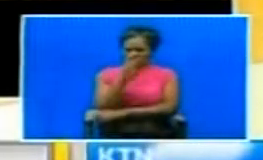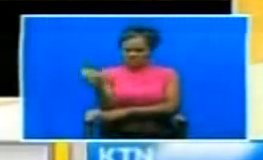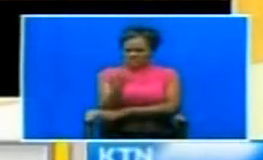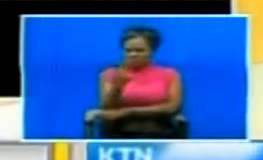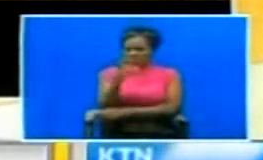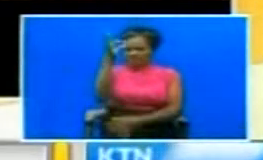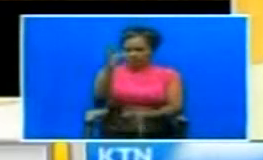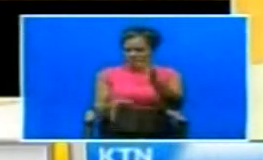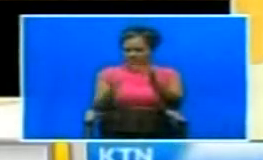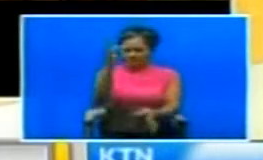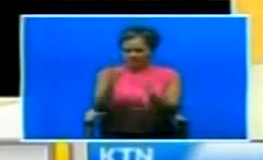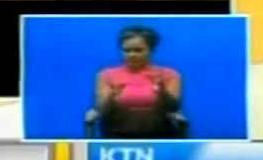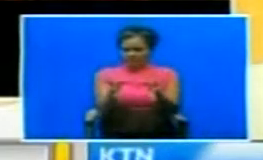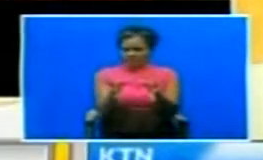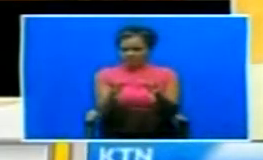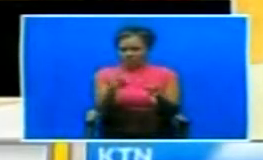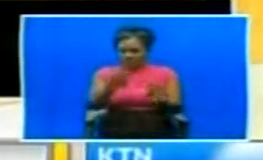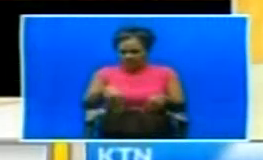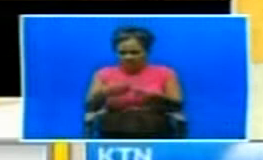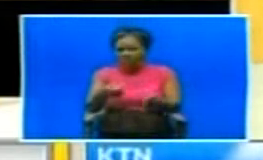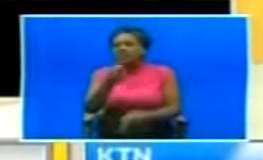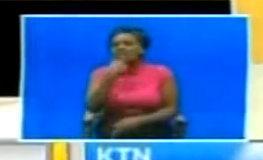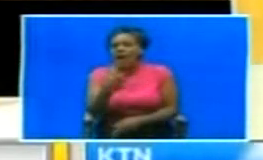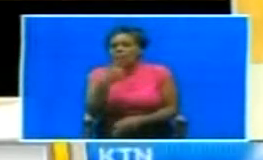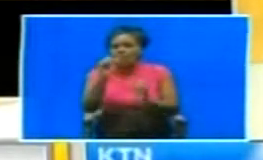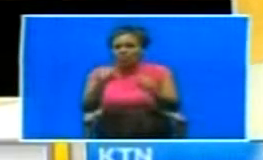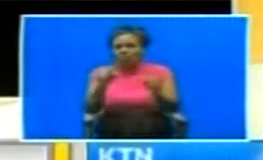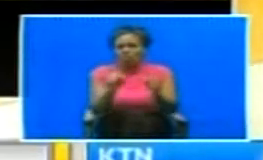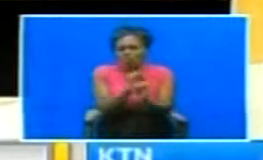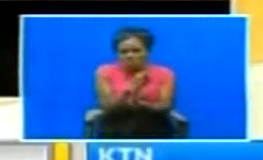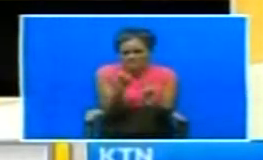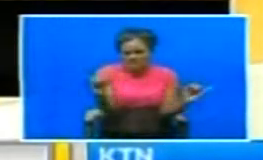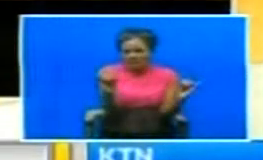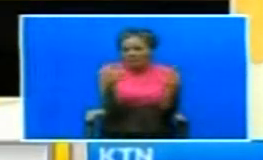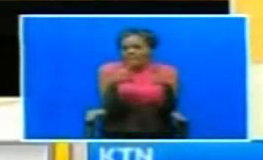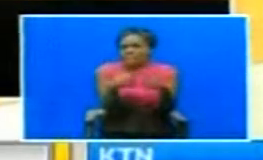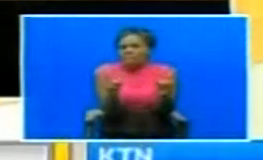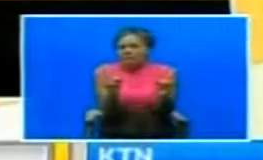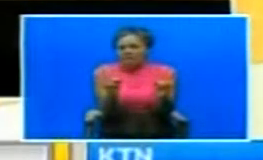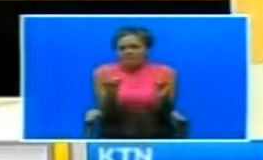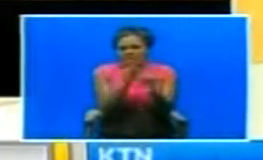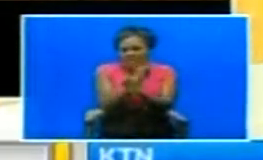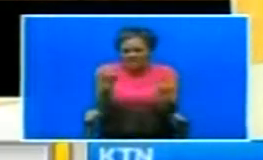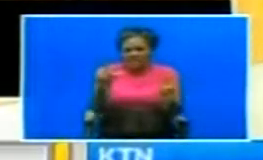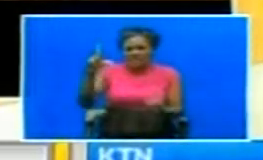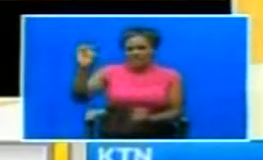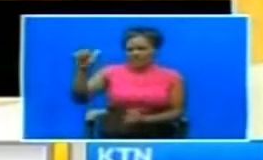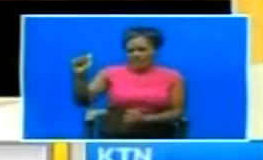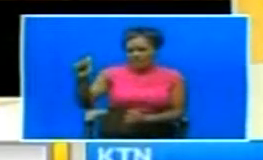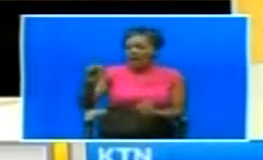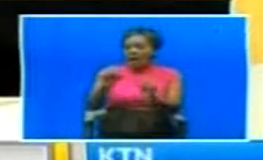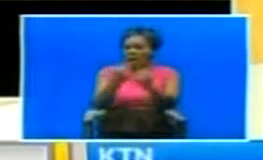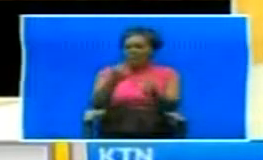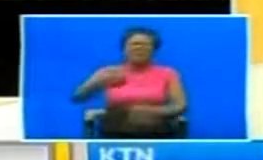depending on the levels, then they will be given a drug that's able to mop that. But if mop the lead, but if this happened